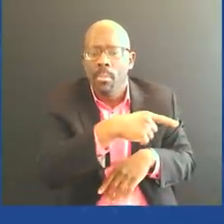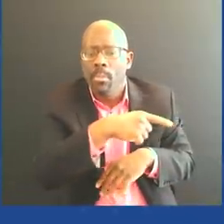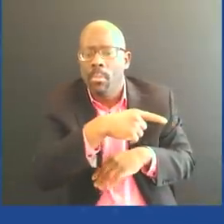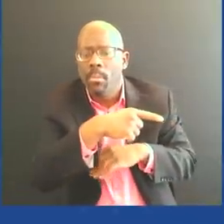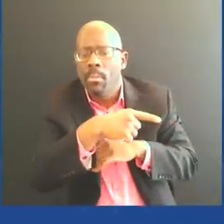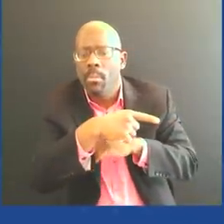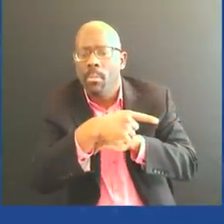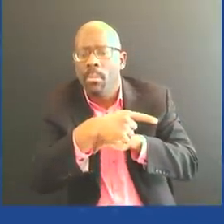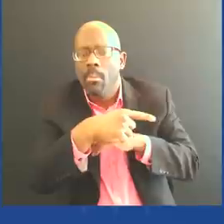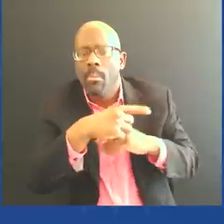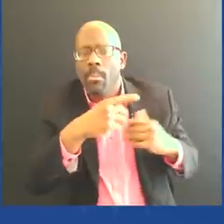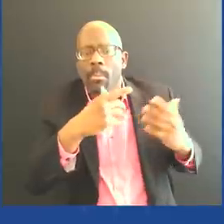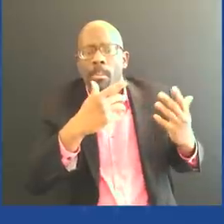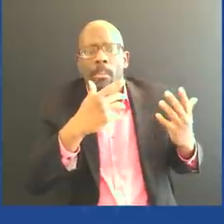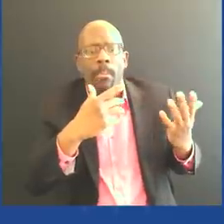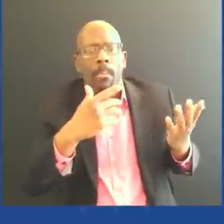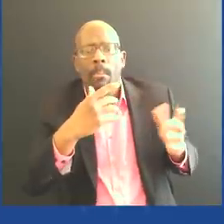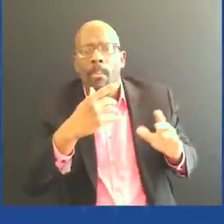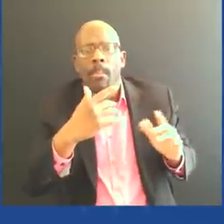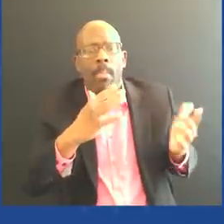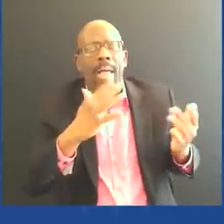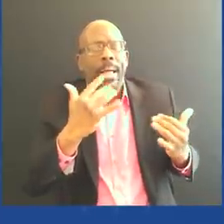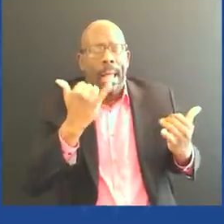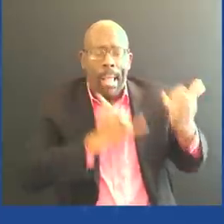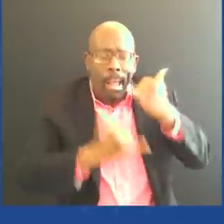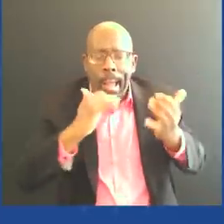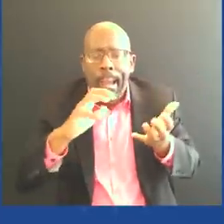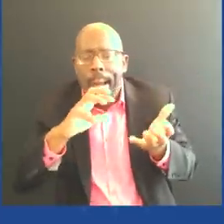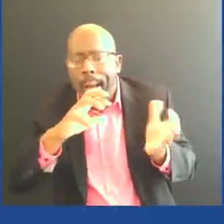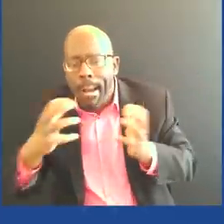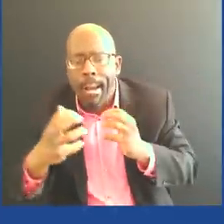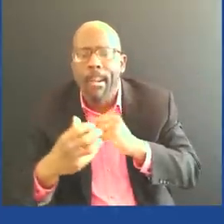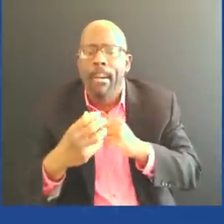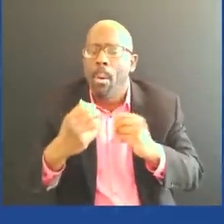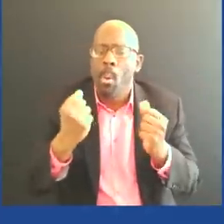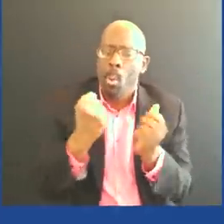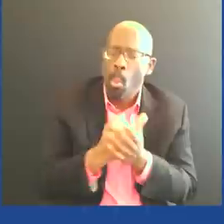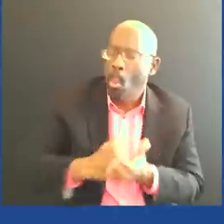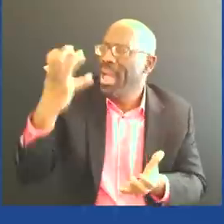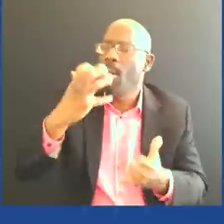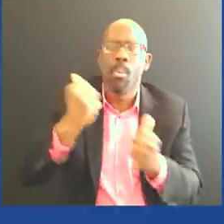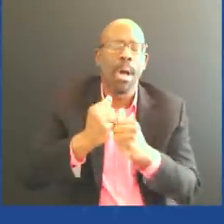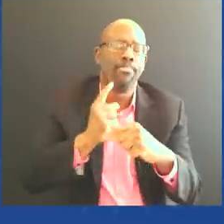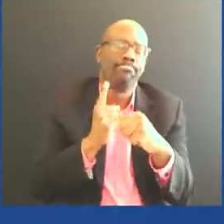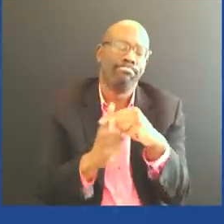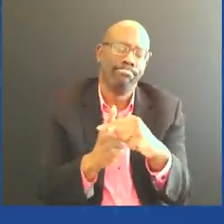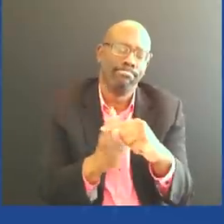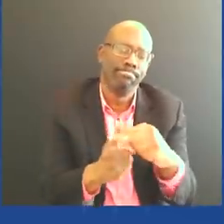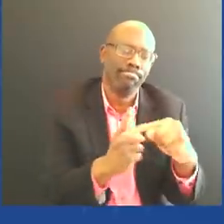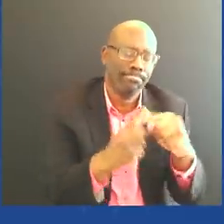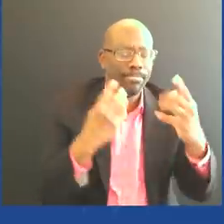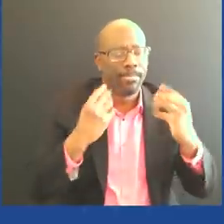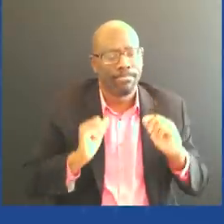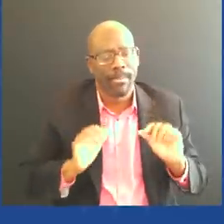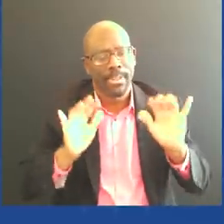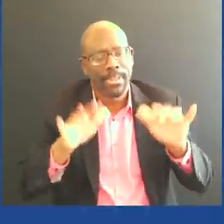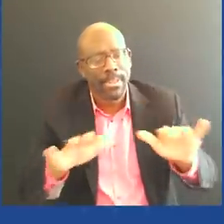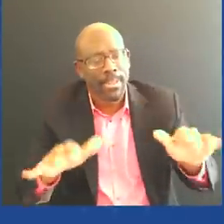enough challenges to keep them humble, enough hurt to keep them